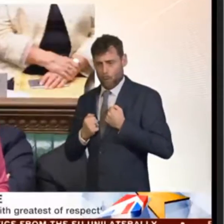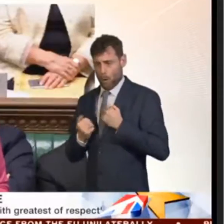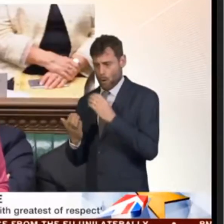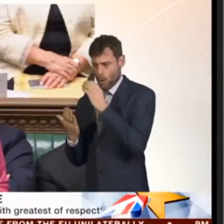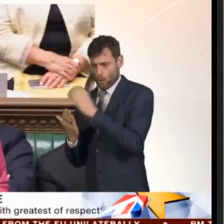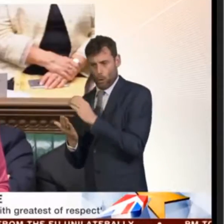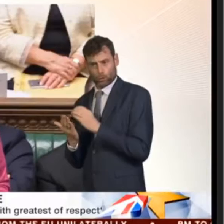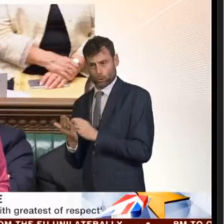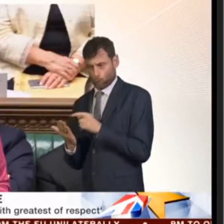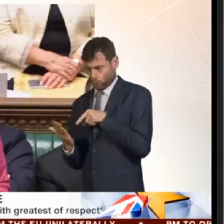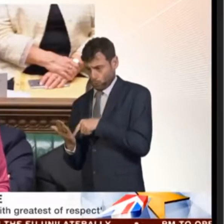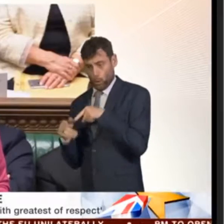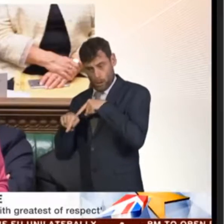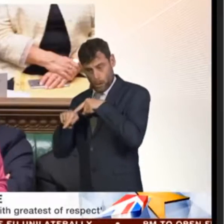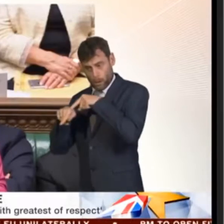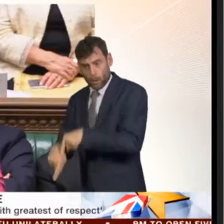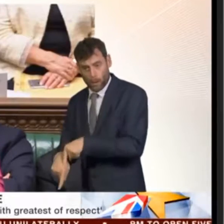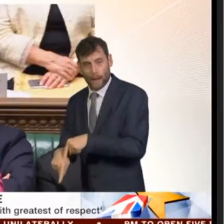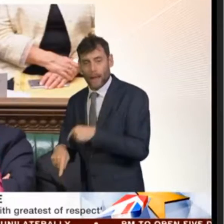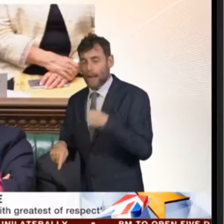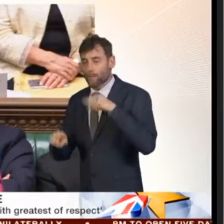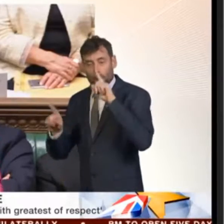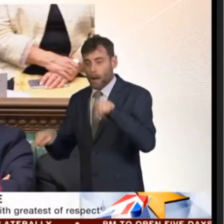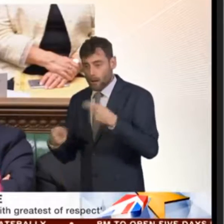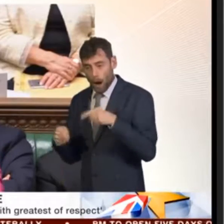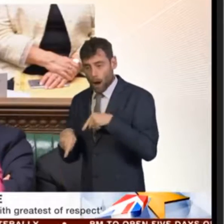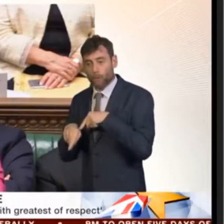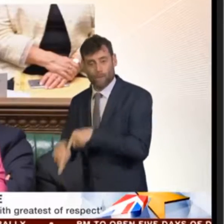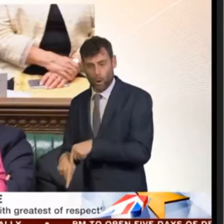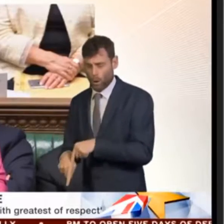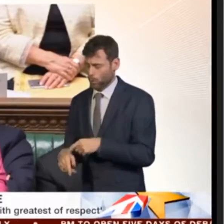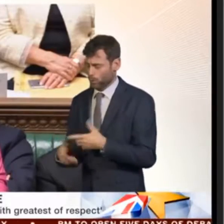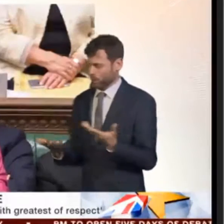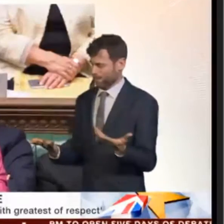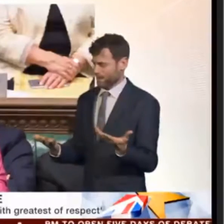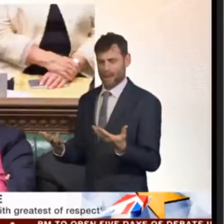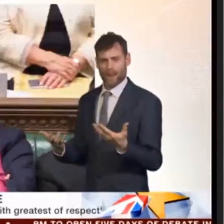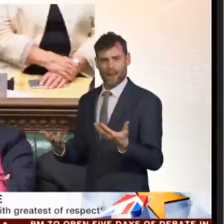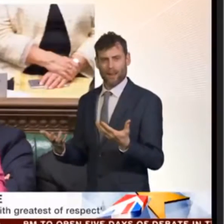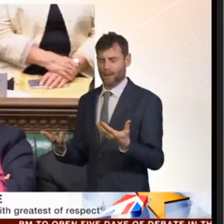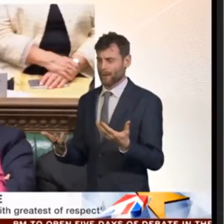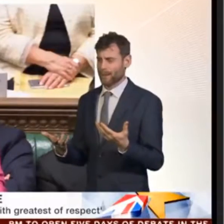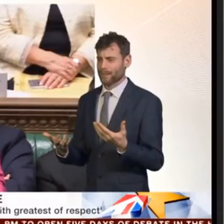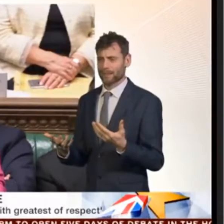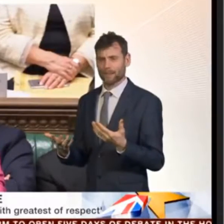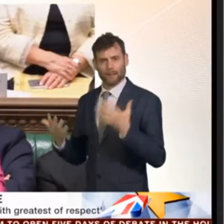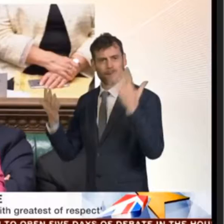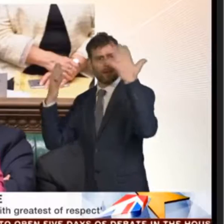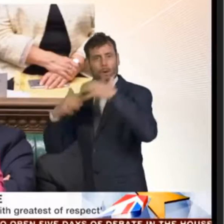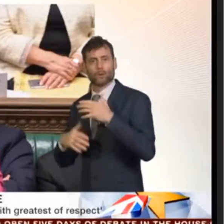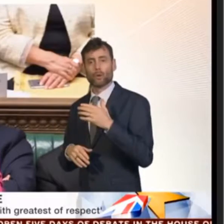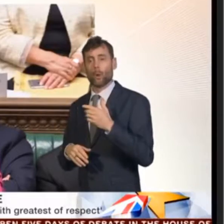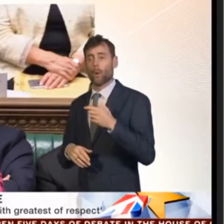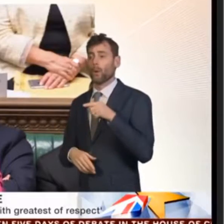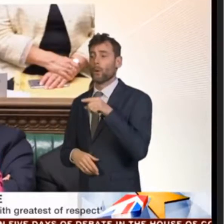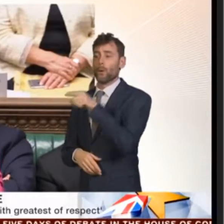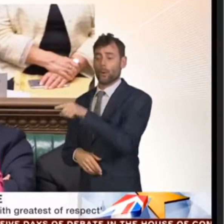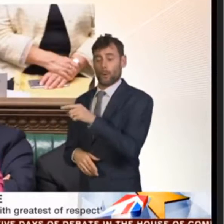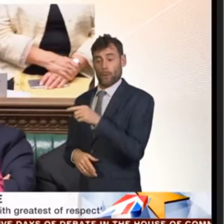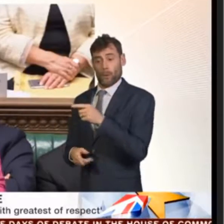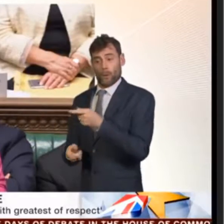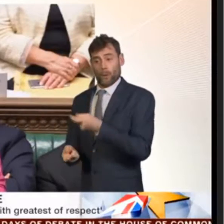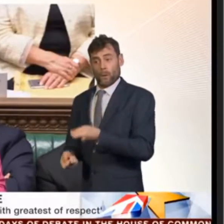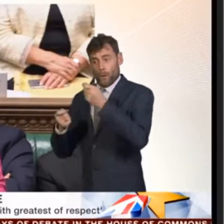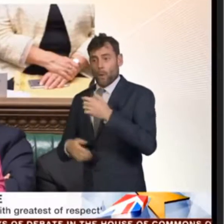the appropriate way. The Privileges Committee will also want to consider the question of compliance with the